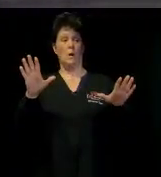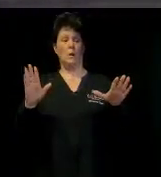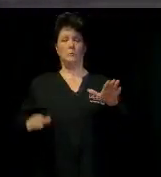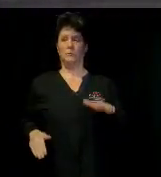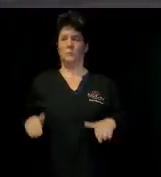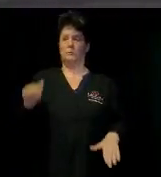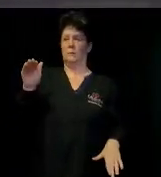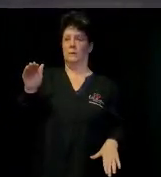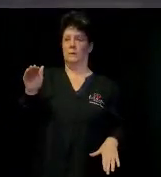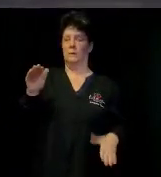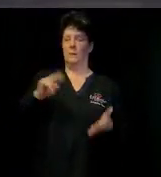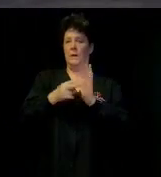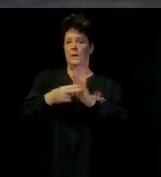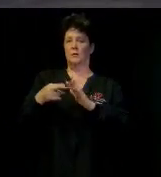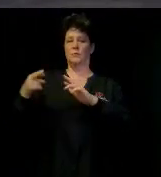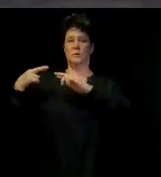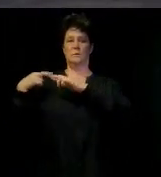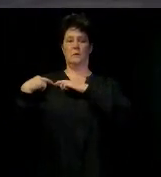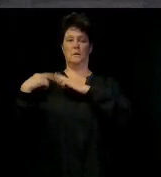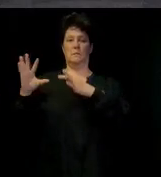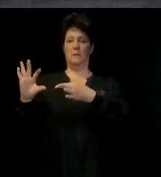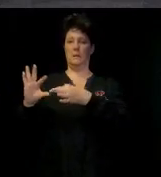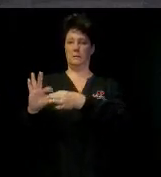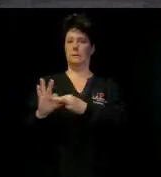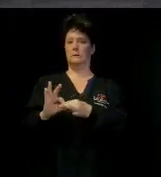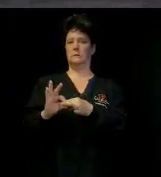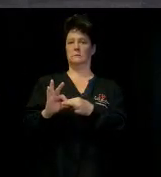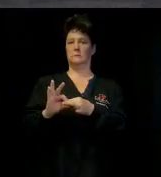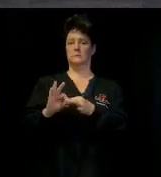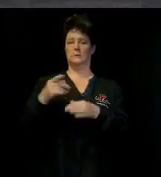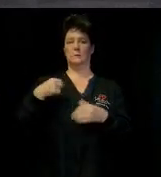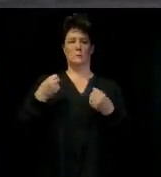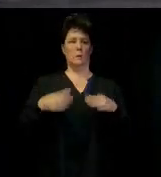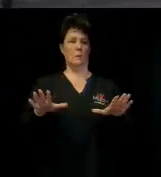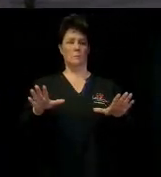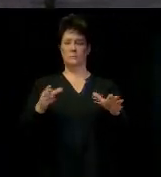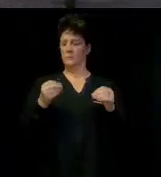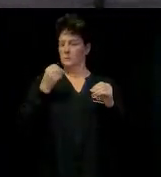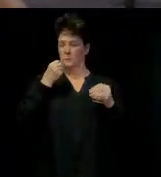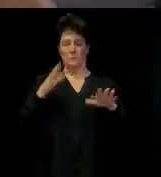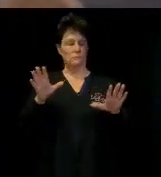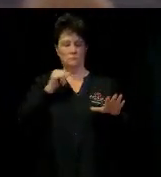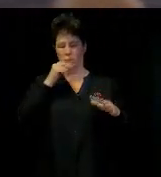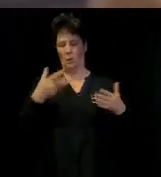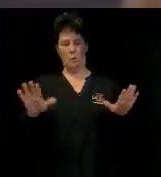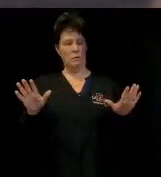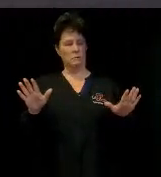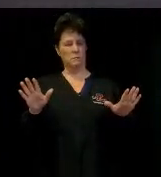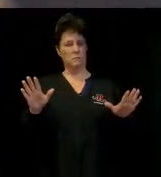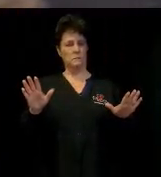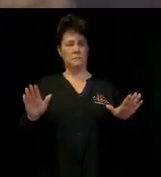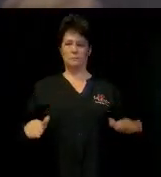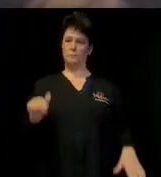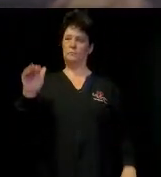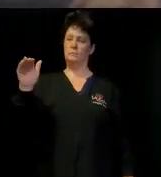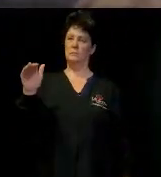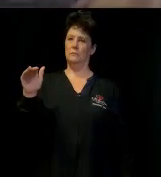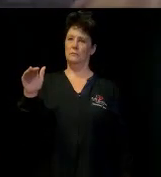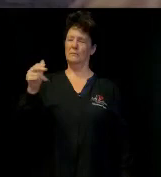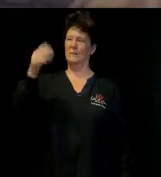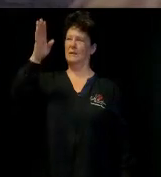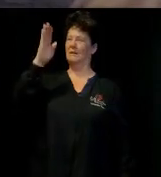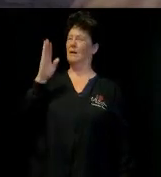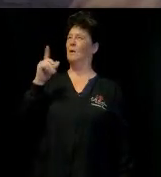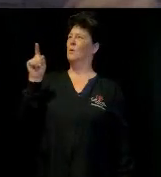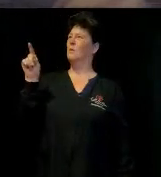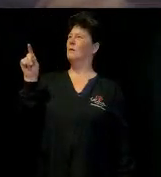there's responsibility attached to that. We don't want maturity. See, I was asking God, I said, man, what's the problem